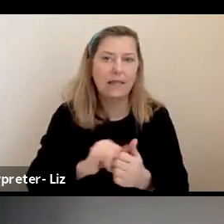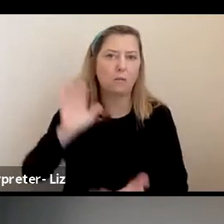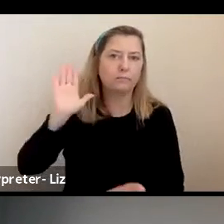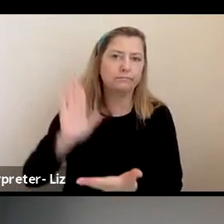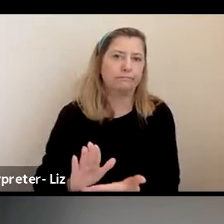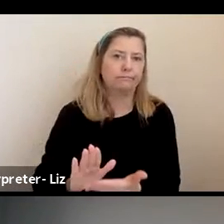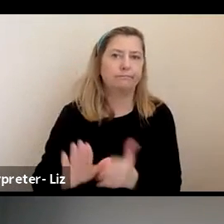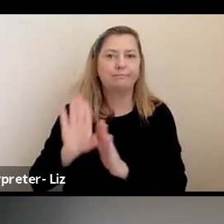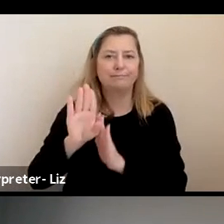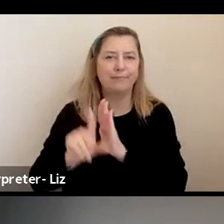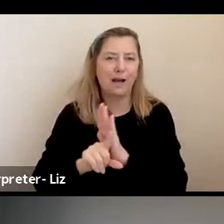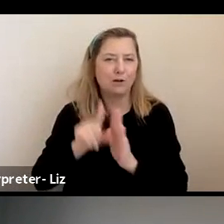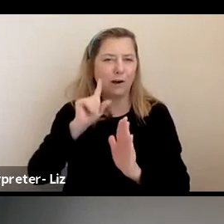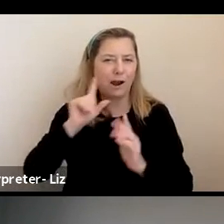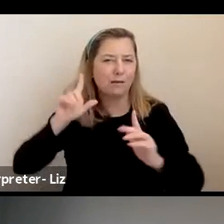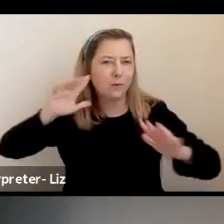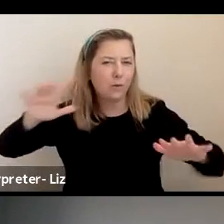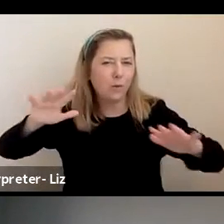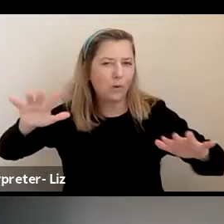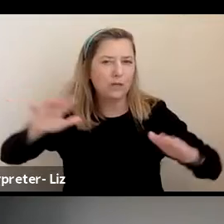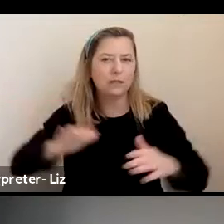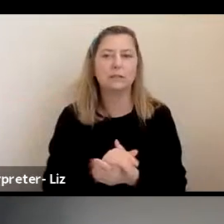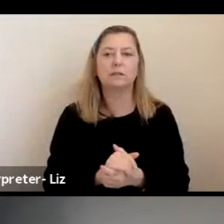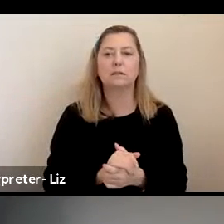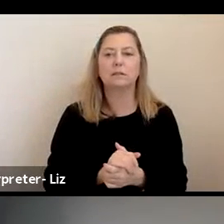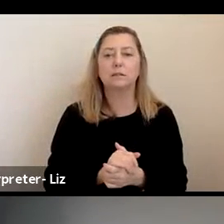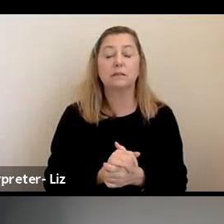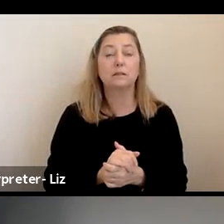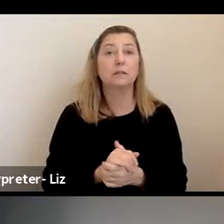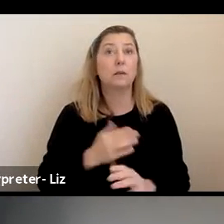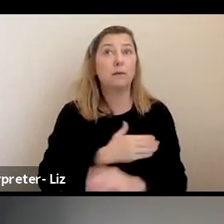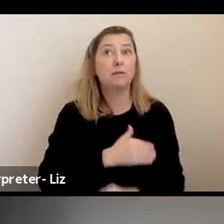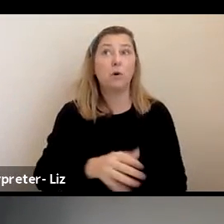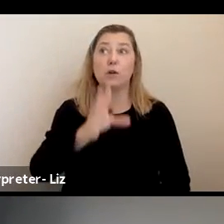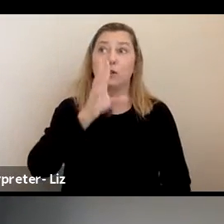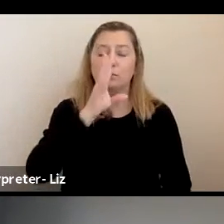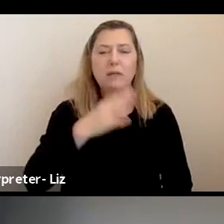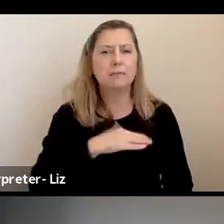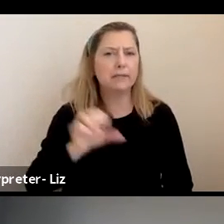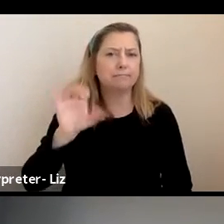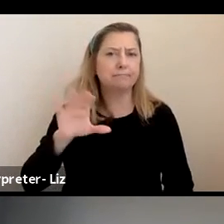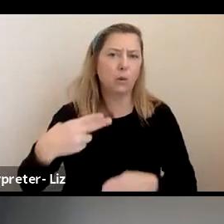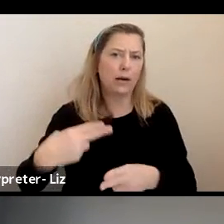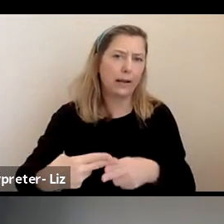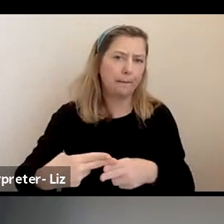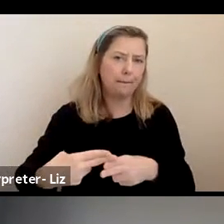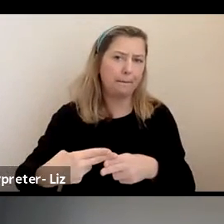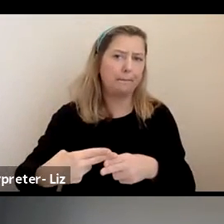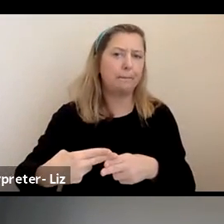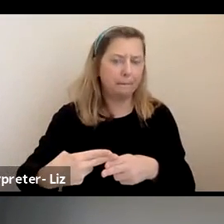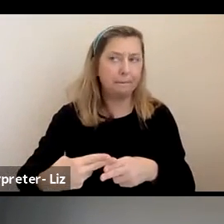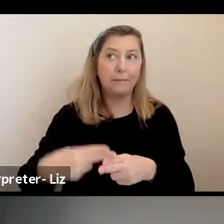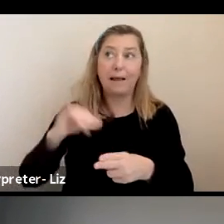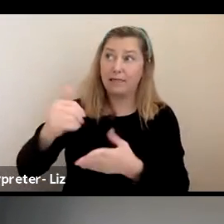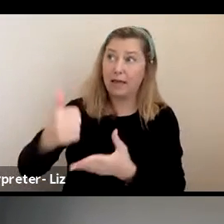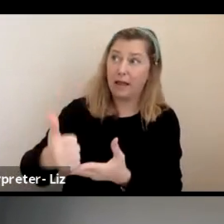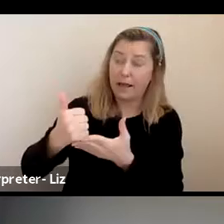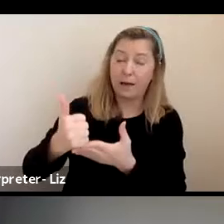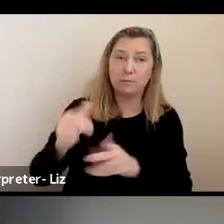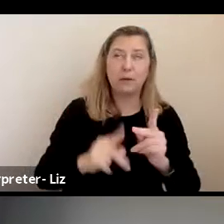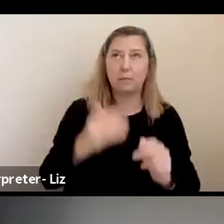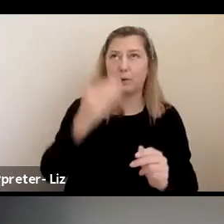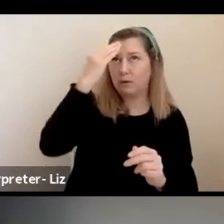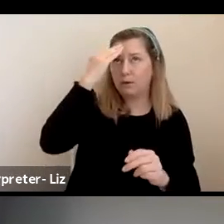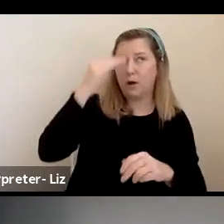background noise. Before you speak, please state your name. Not only does this help your colleagues